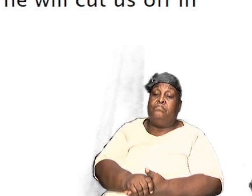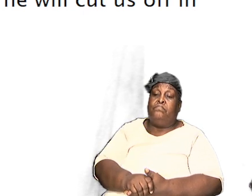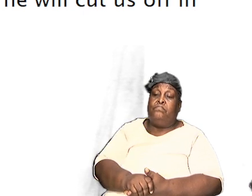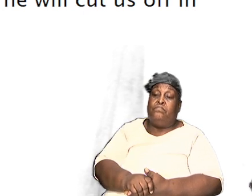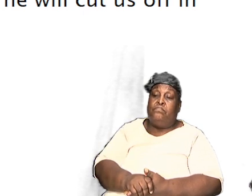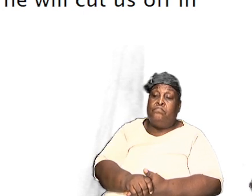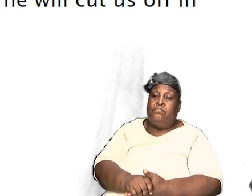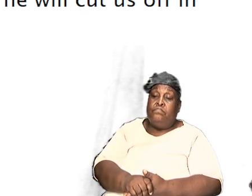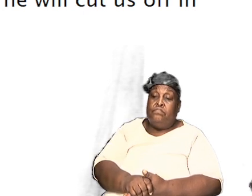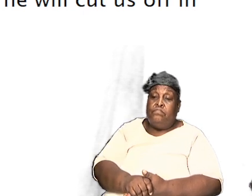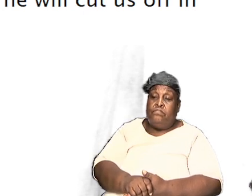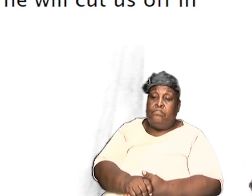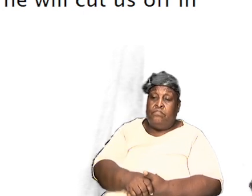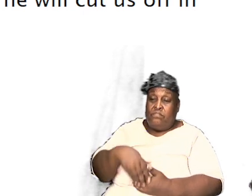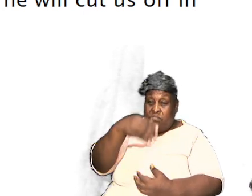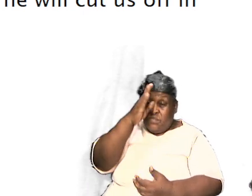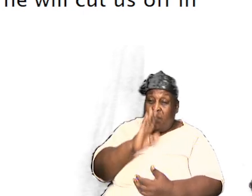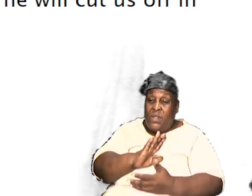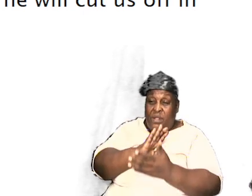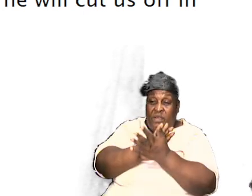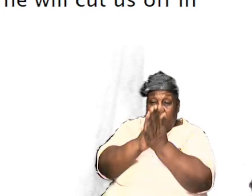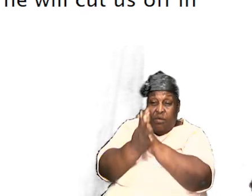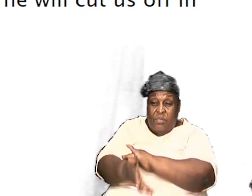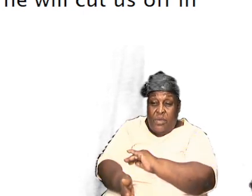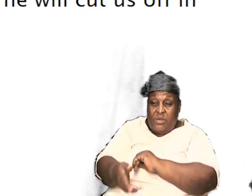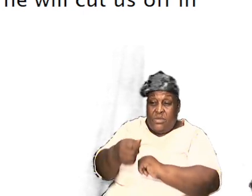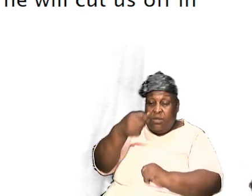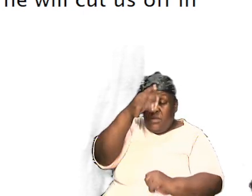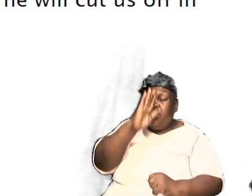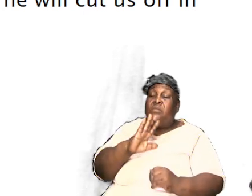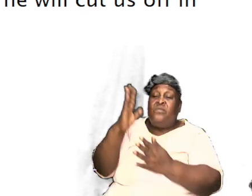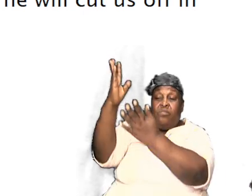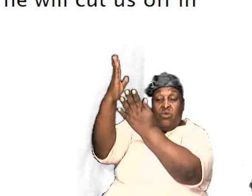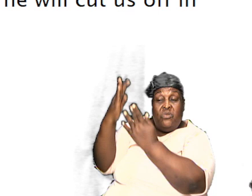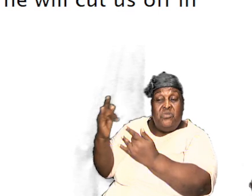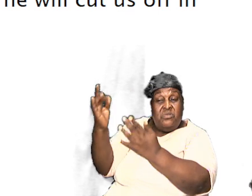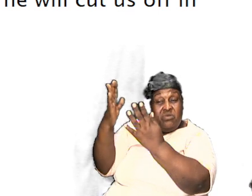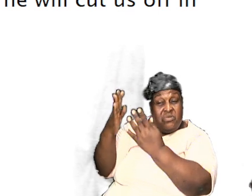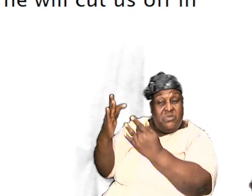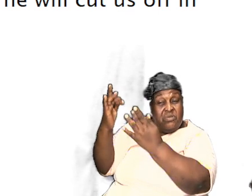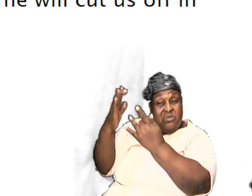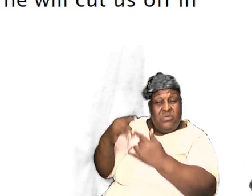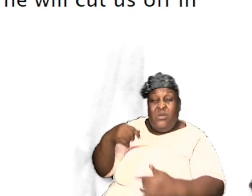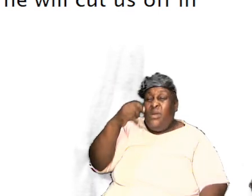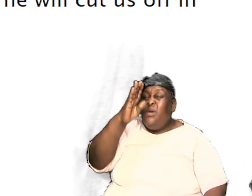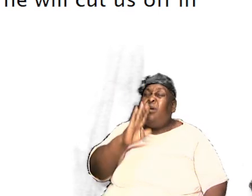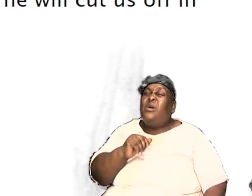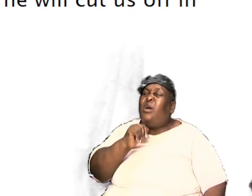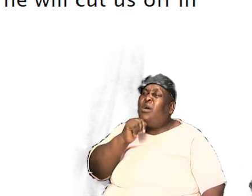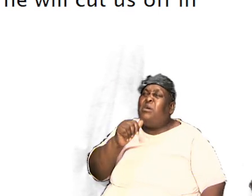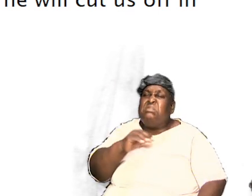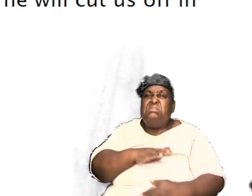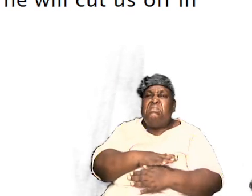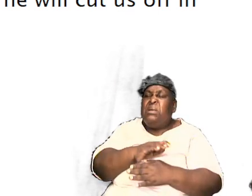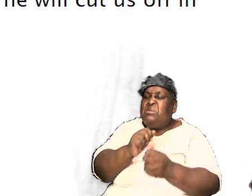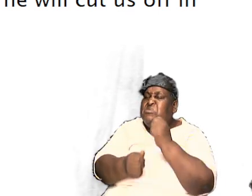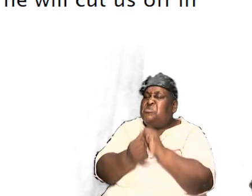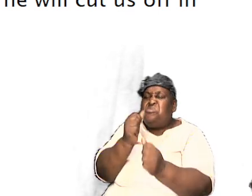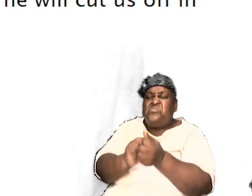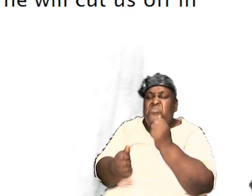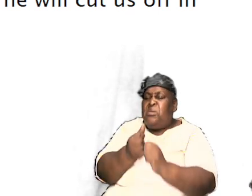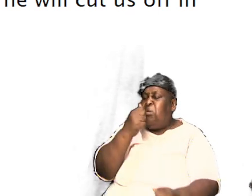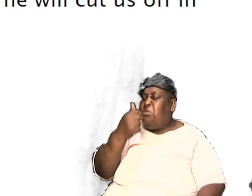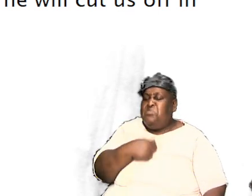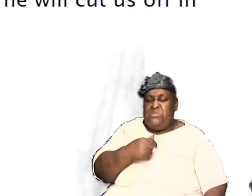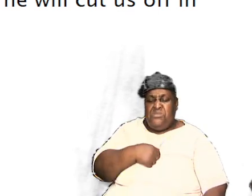justice, in that it's a God of peace, and it's a God of mercy. You know, God will not cut me off. You know, some folks have to